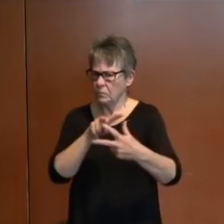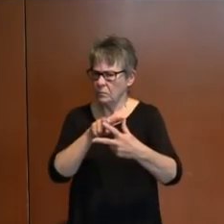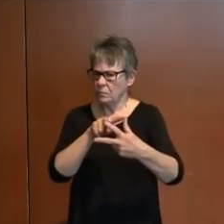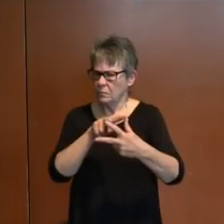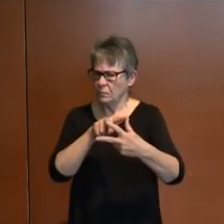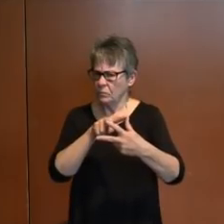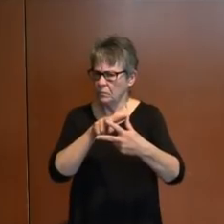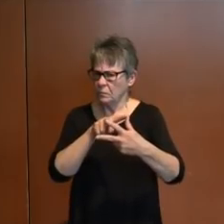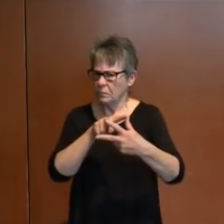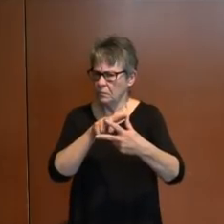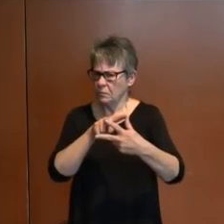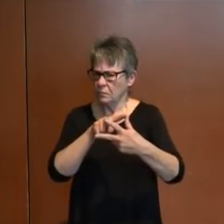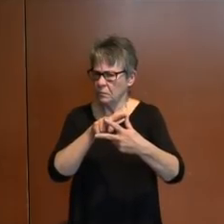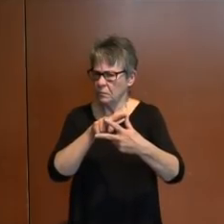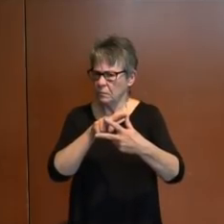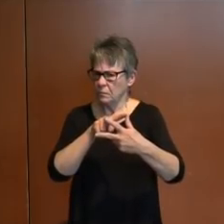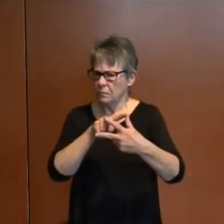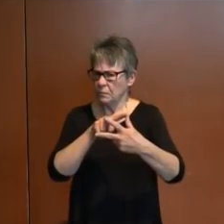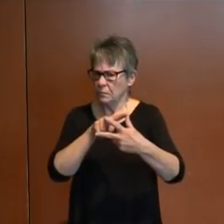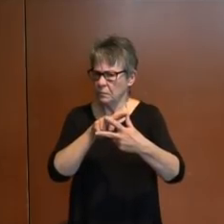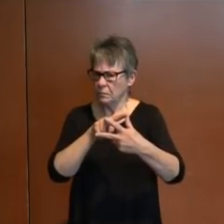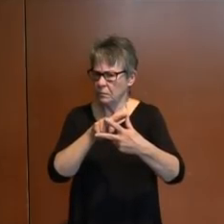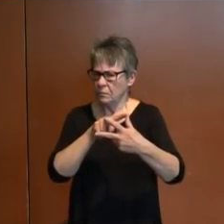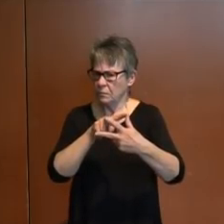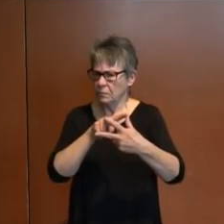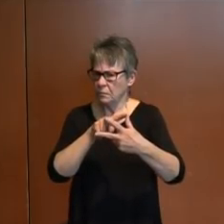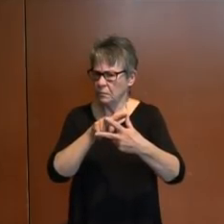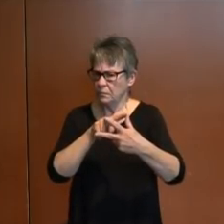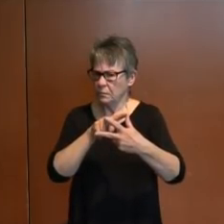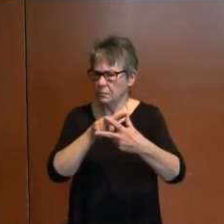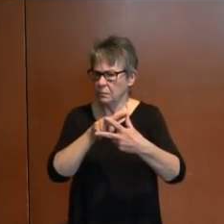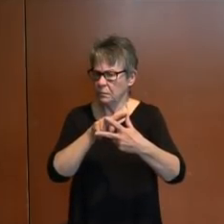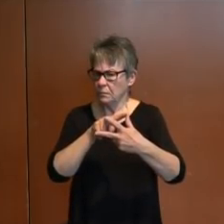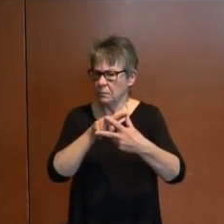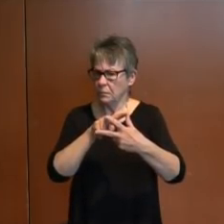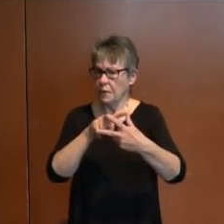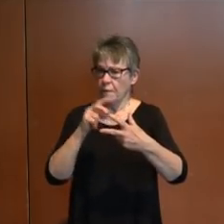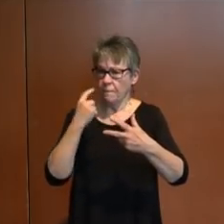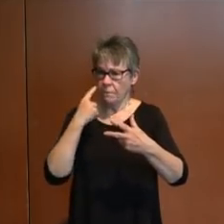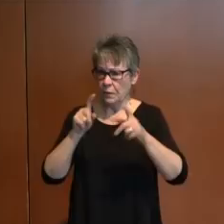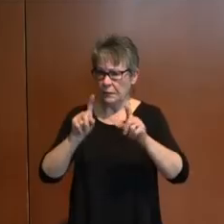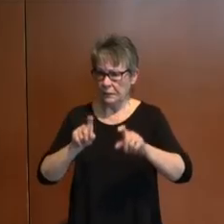only. By the way, check that image out.